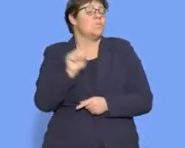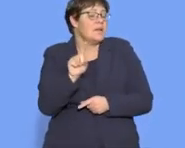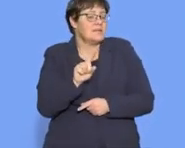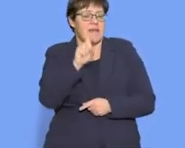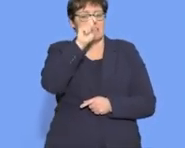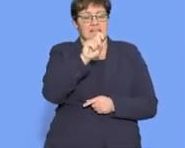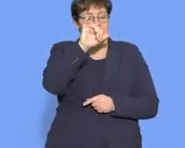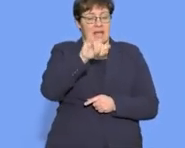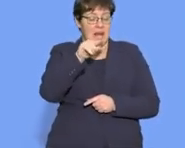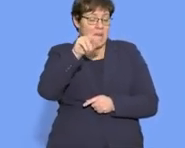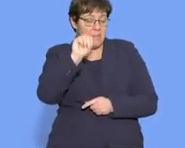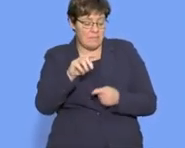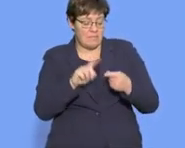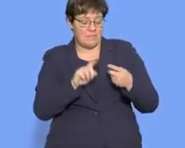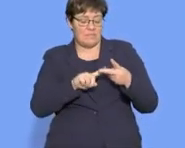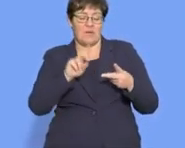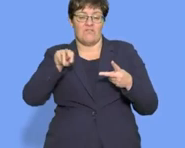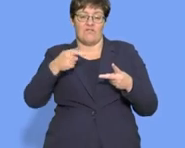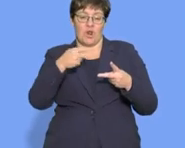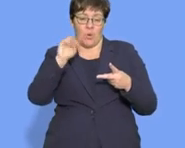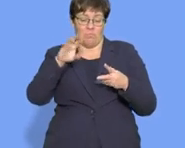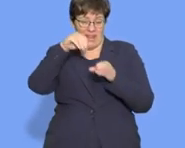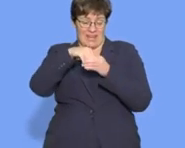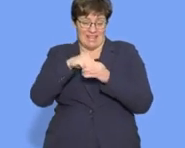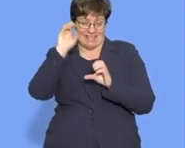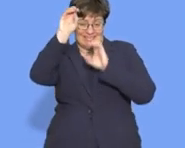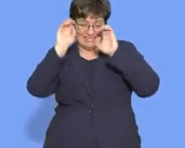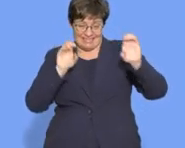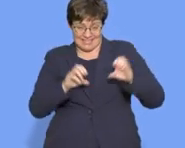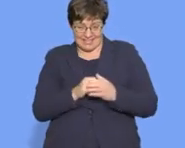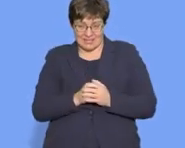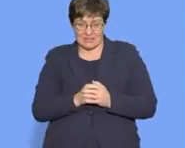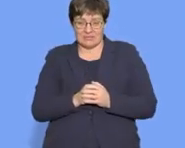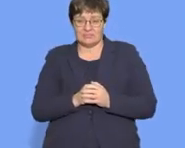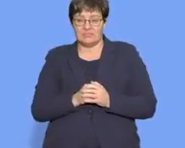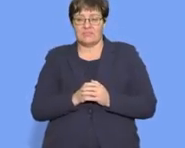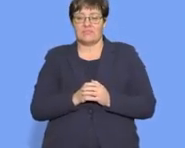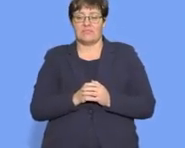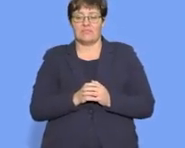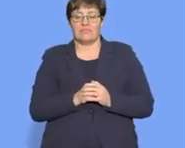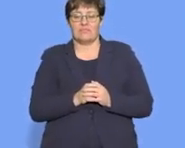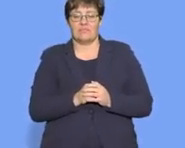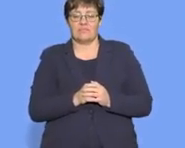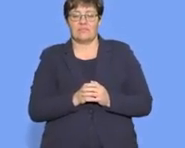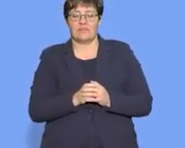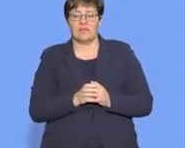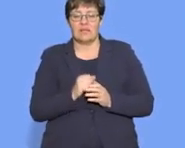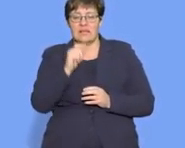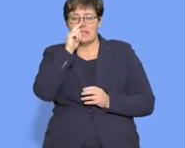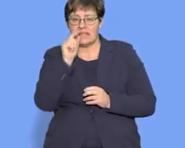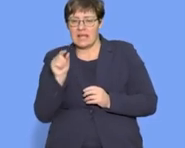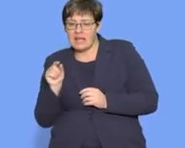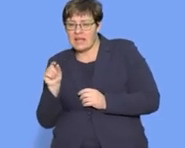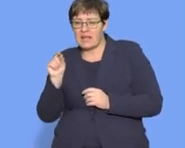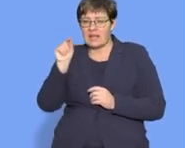found. Then, just underneath the epidermis, the cells there you can see are it's